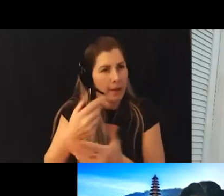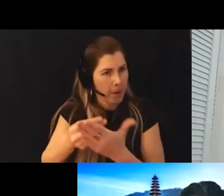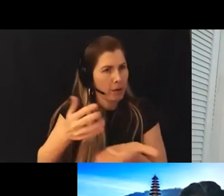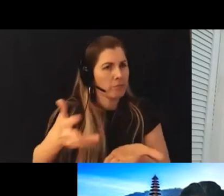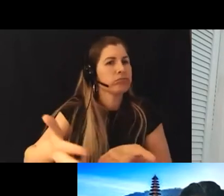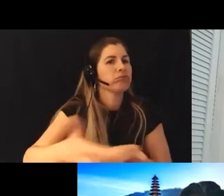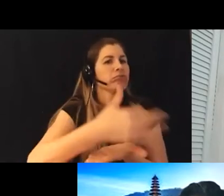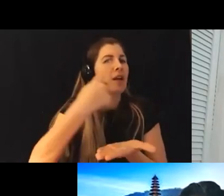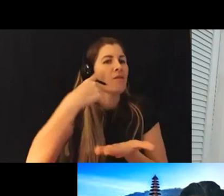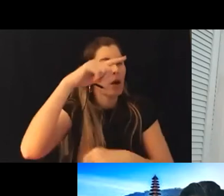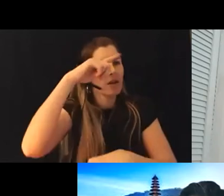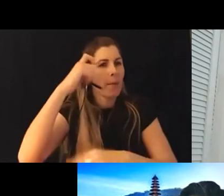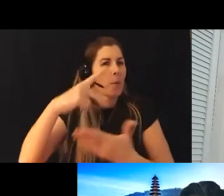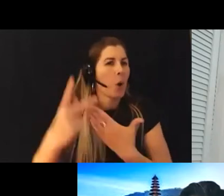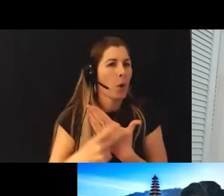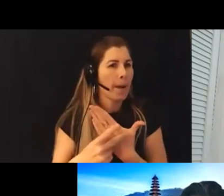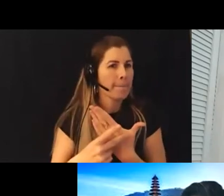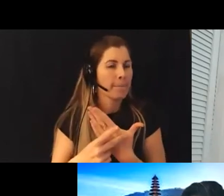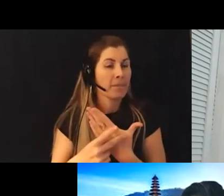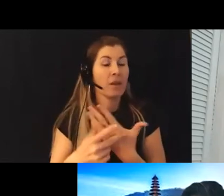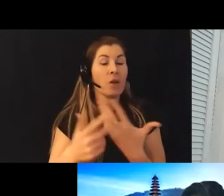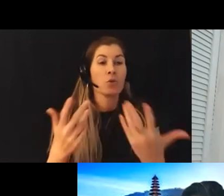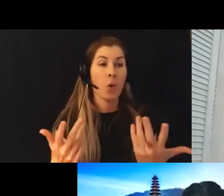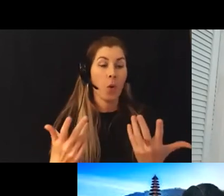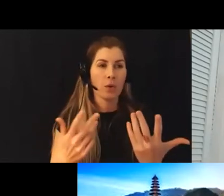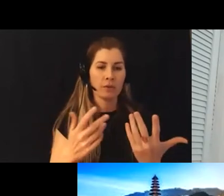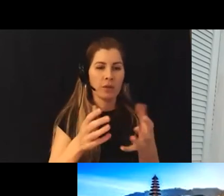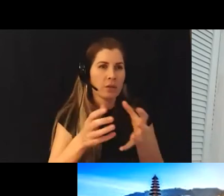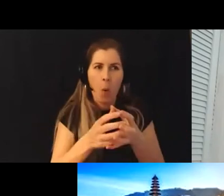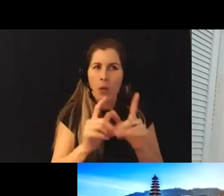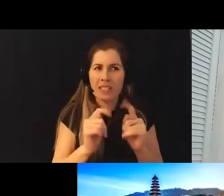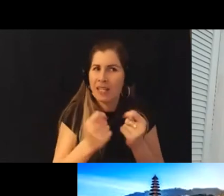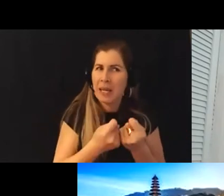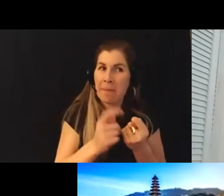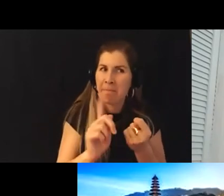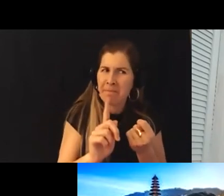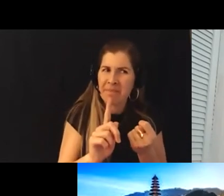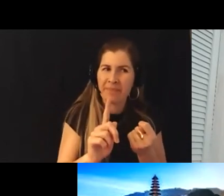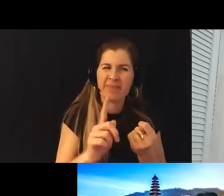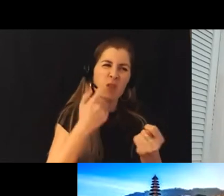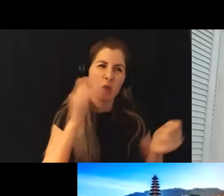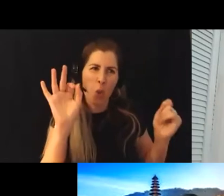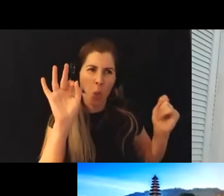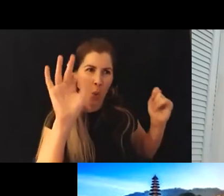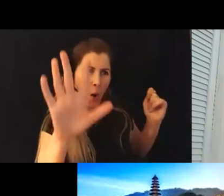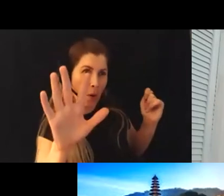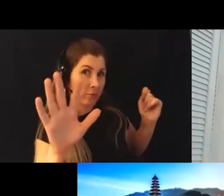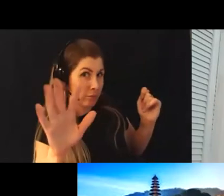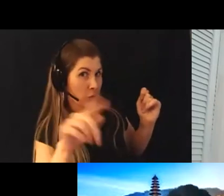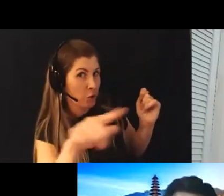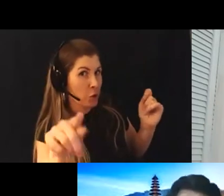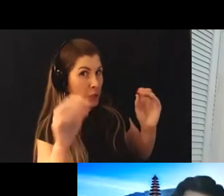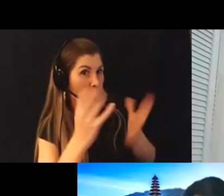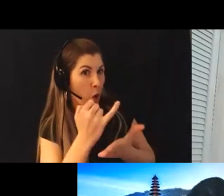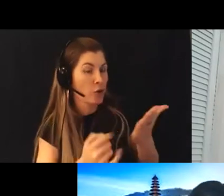specifically for summer programming. And so instead of just keeping it with our small team, I'm just throwing this out to you as a teaching artist, you also can pay